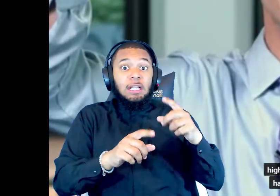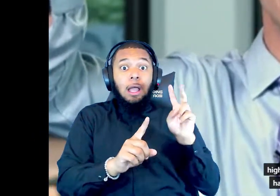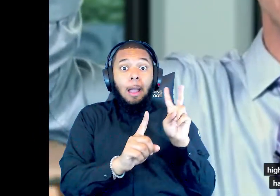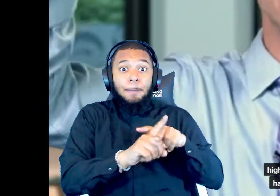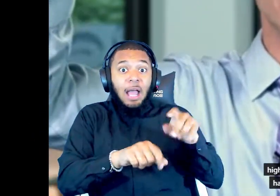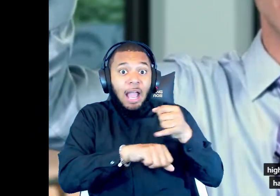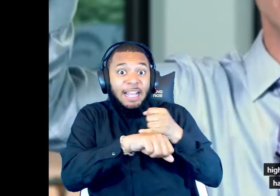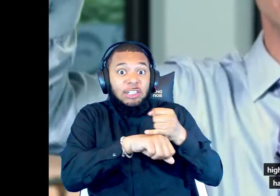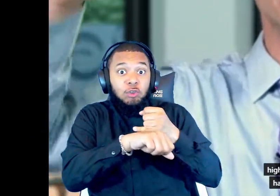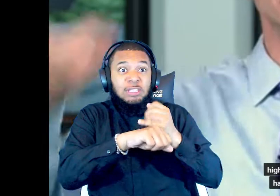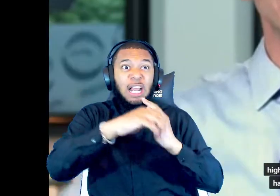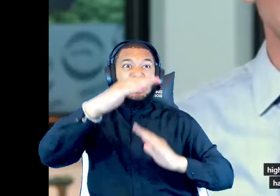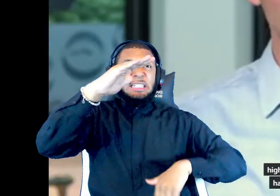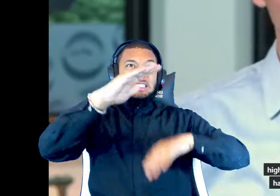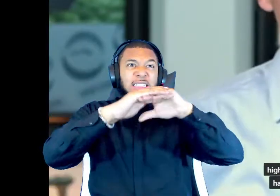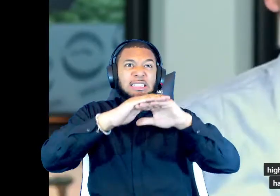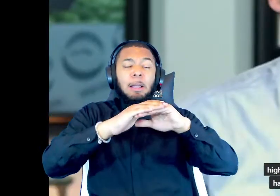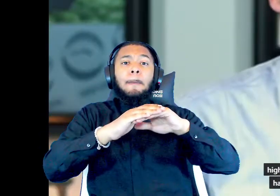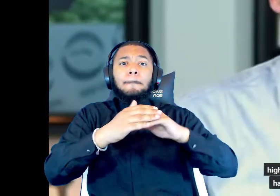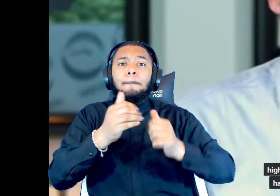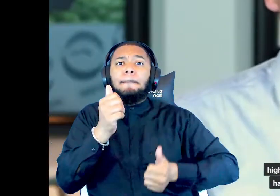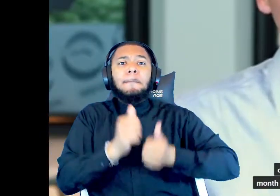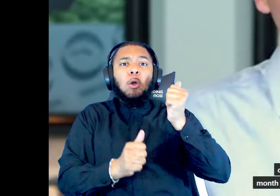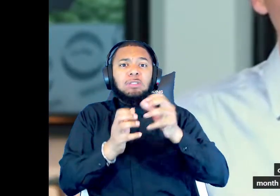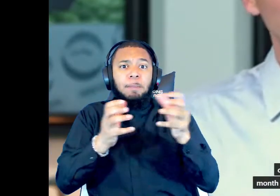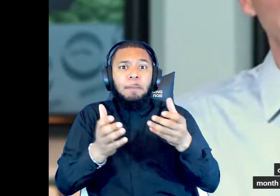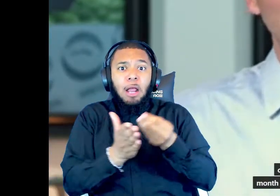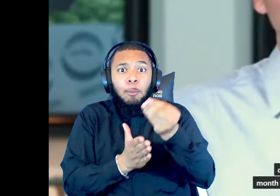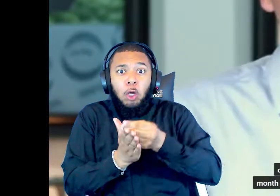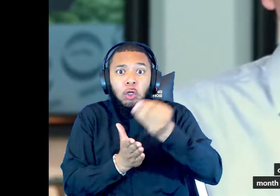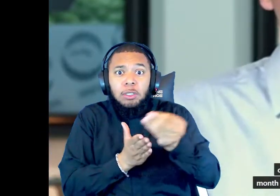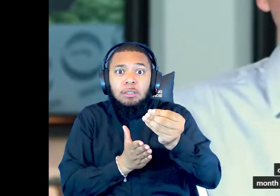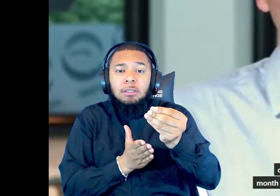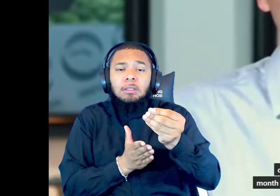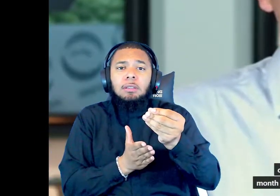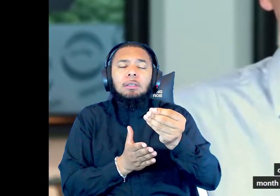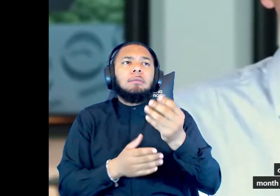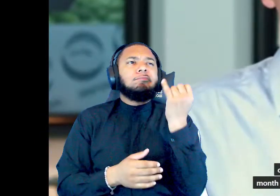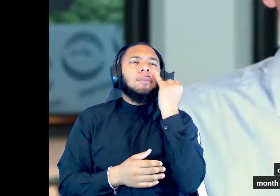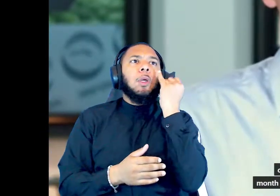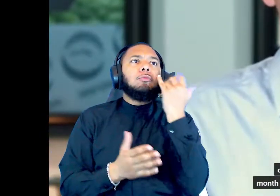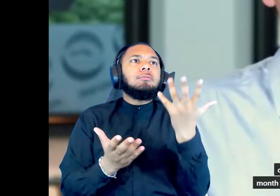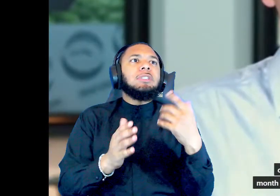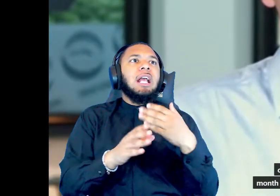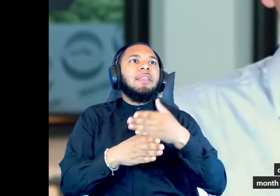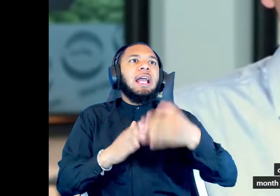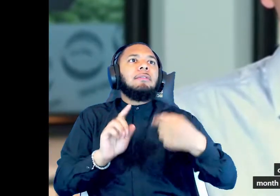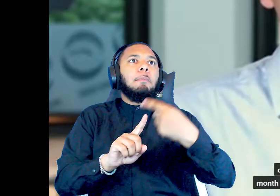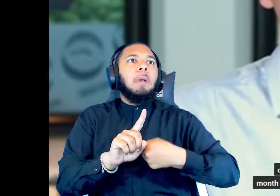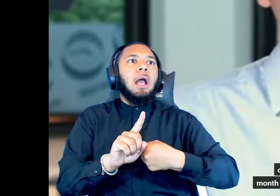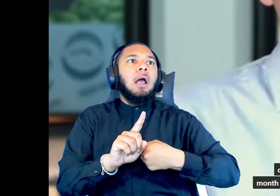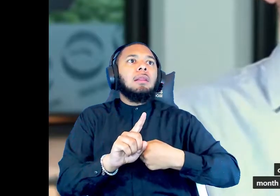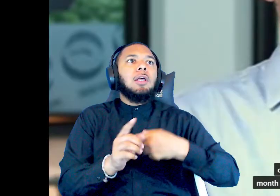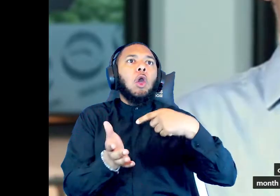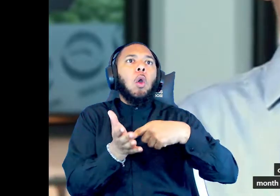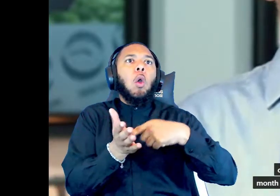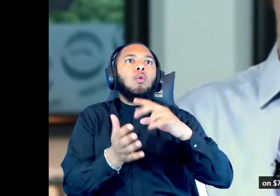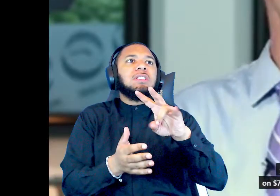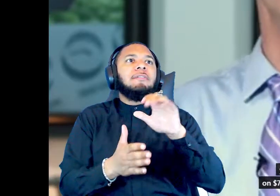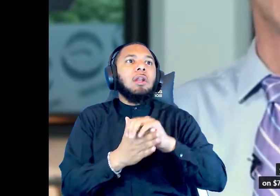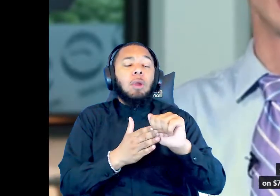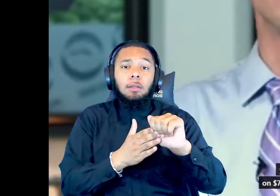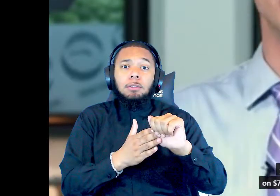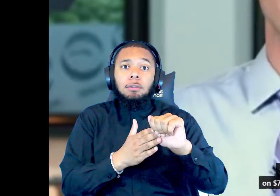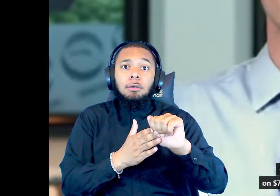of purchases you ever had during the month? Like if your cumulative bill at the end of the month was like $700, should the bank charge